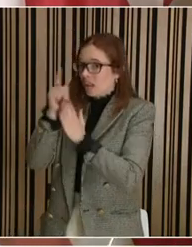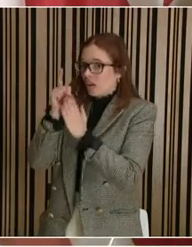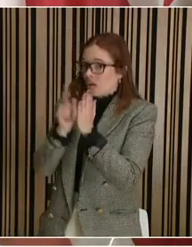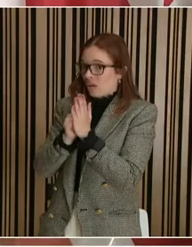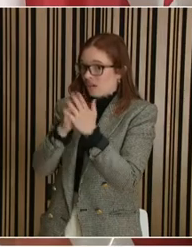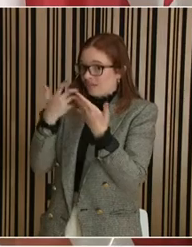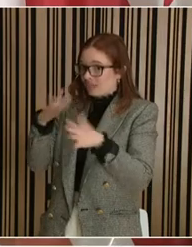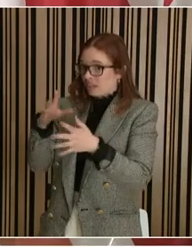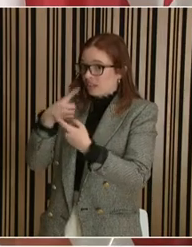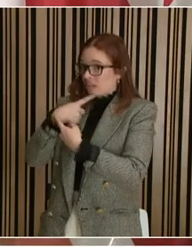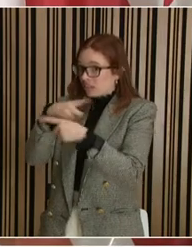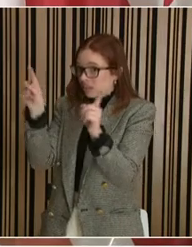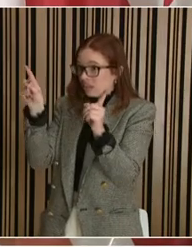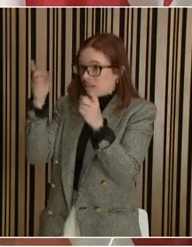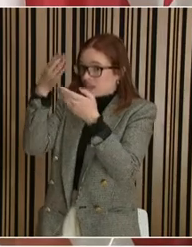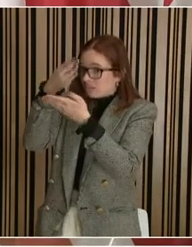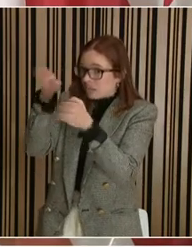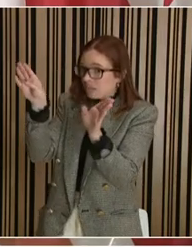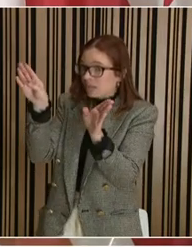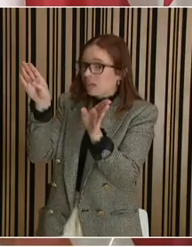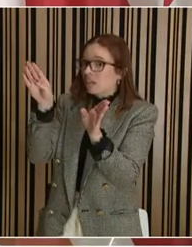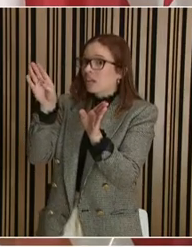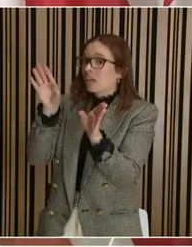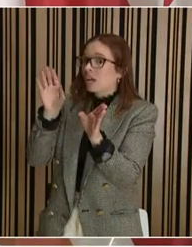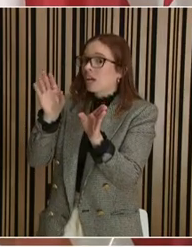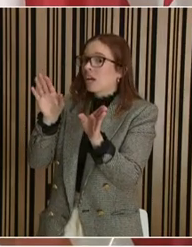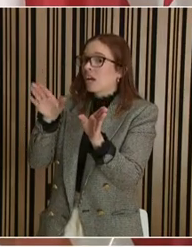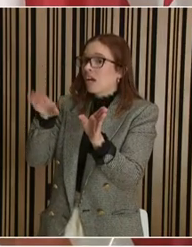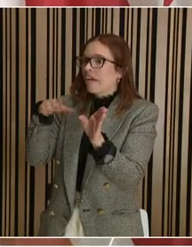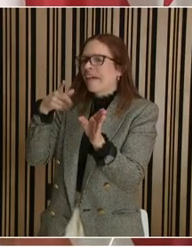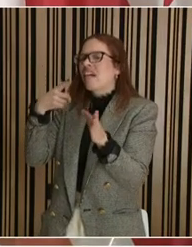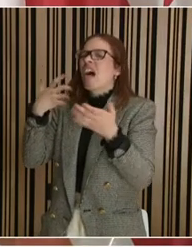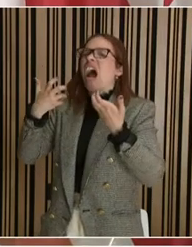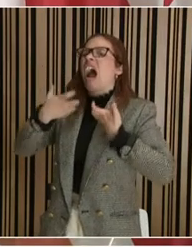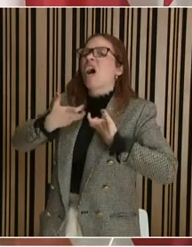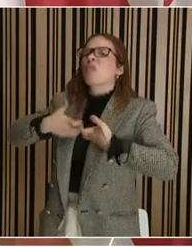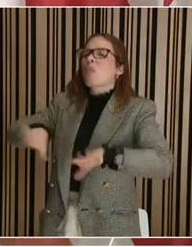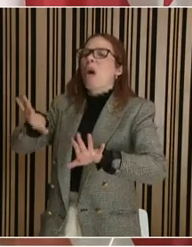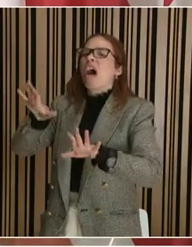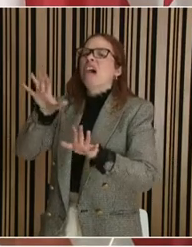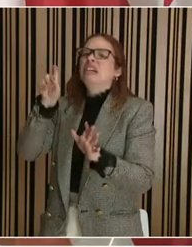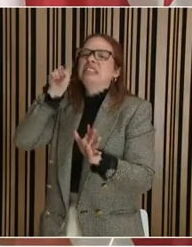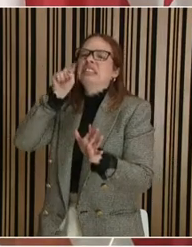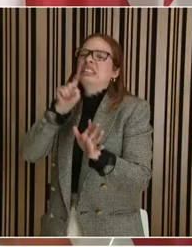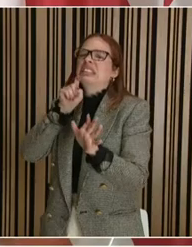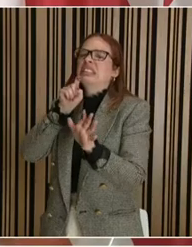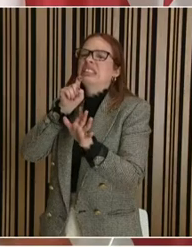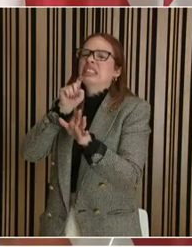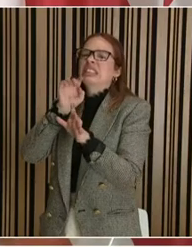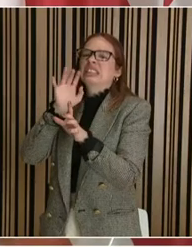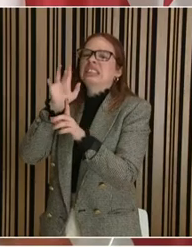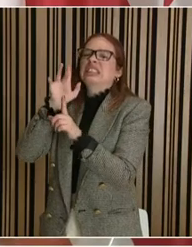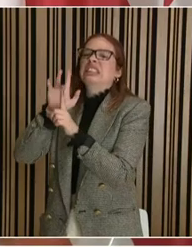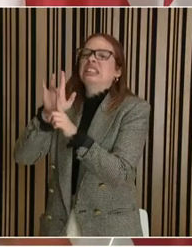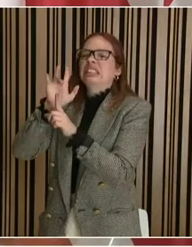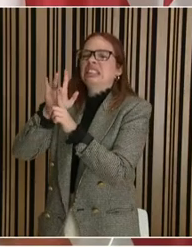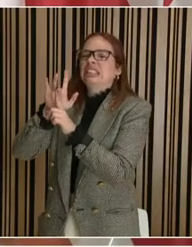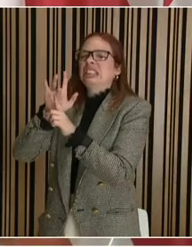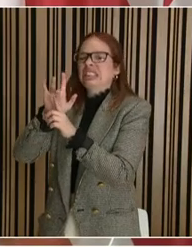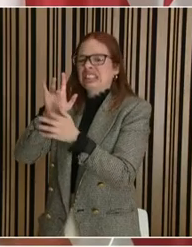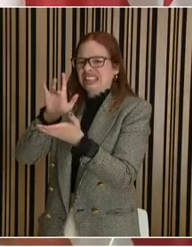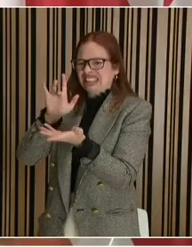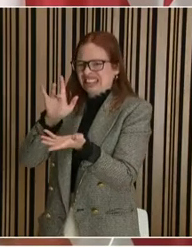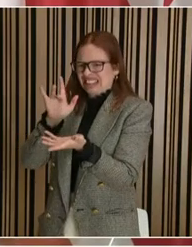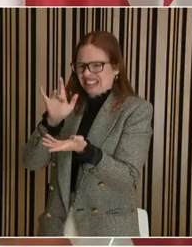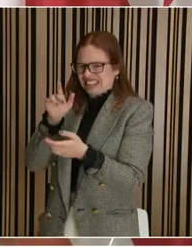us, they used the phrase unwanted sexual contact. That sounds criminal to those of us who don't have